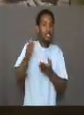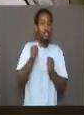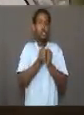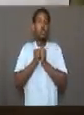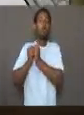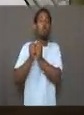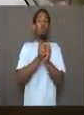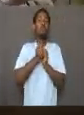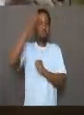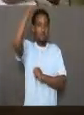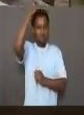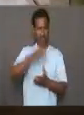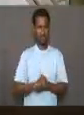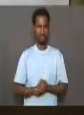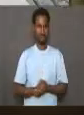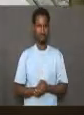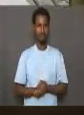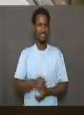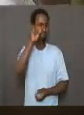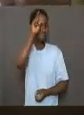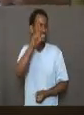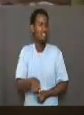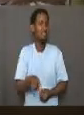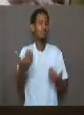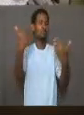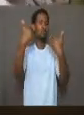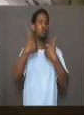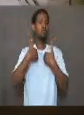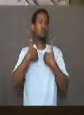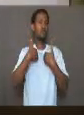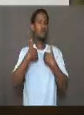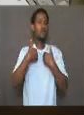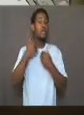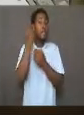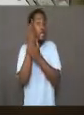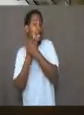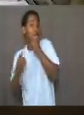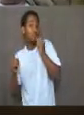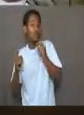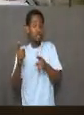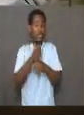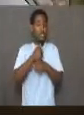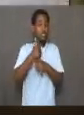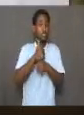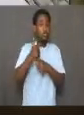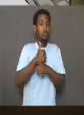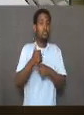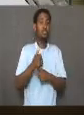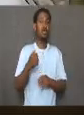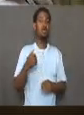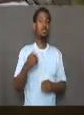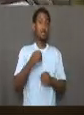government. It is necessary to have an impartial institution